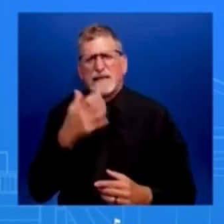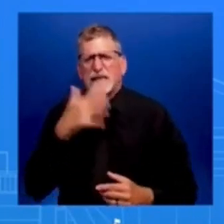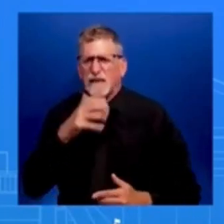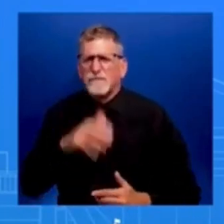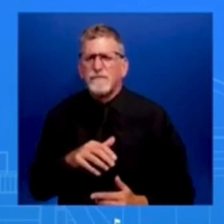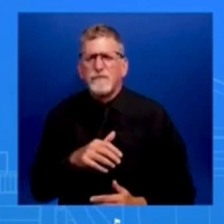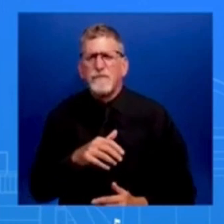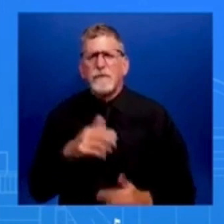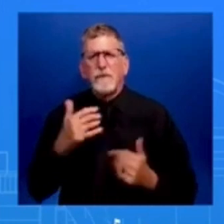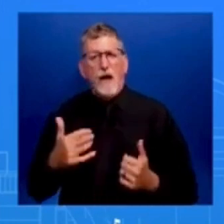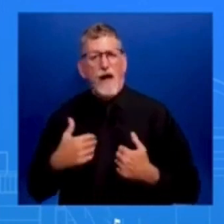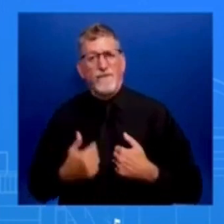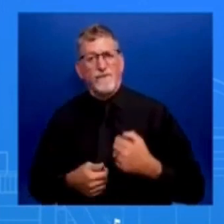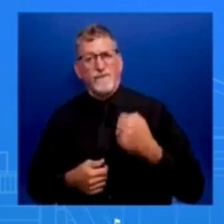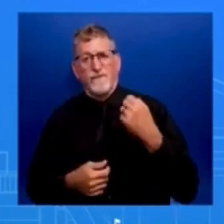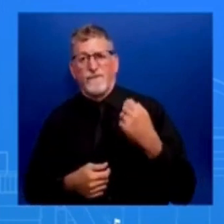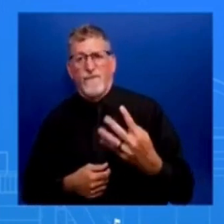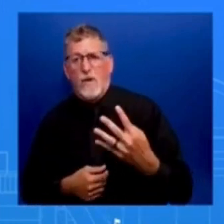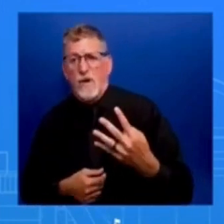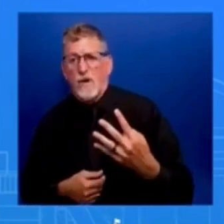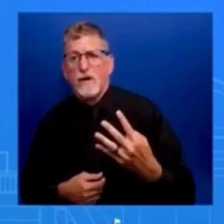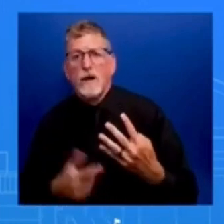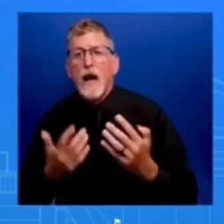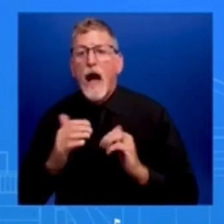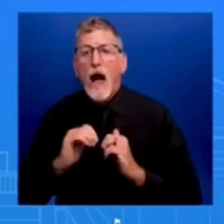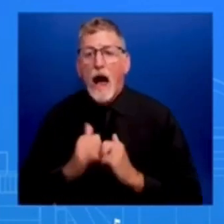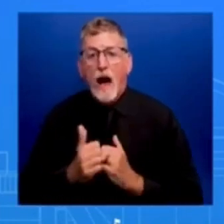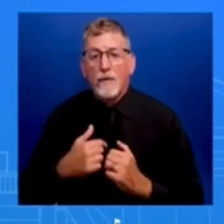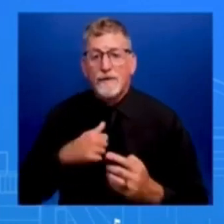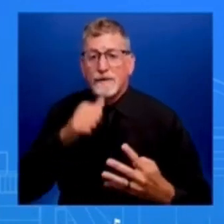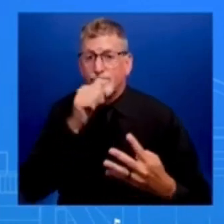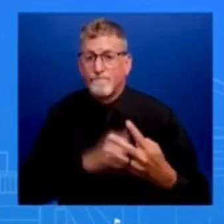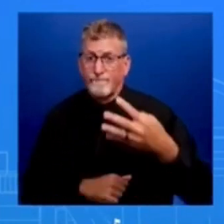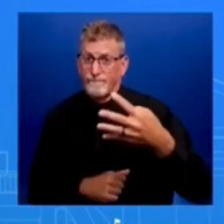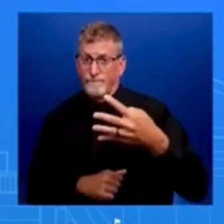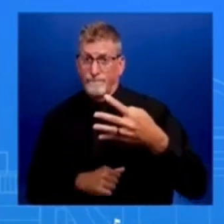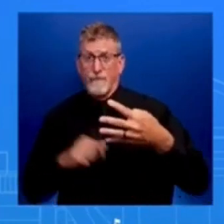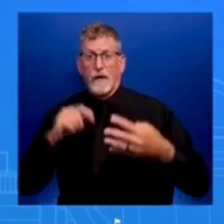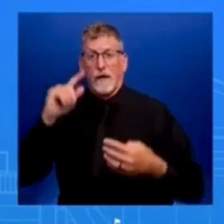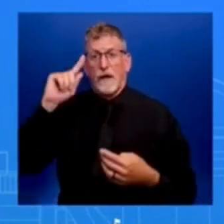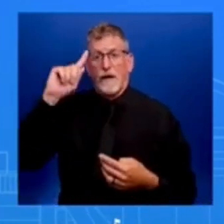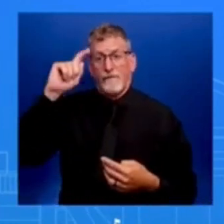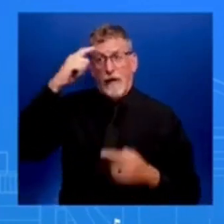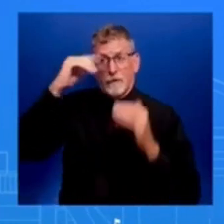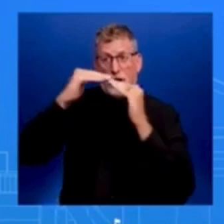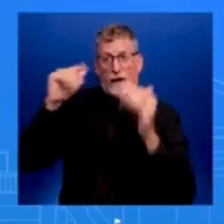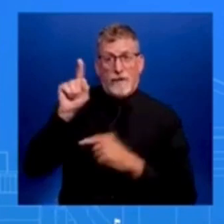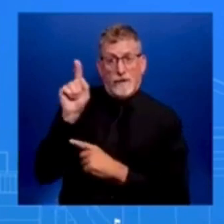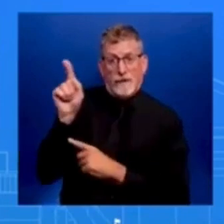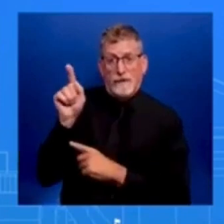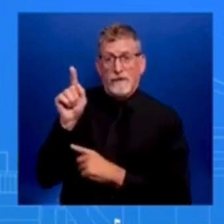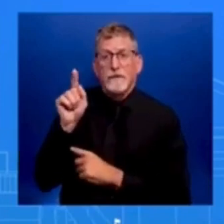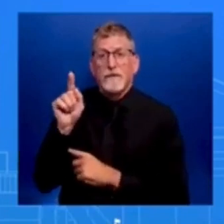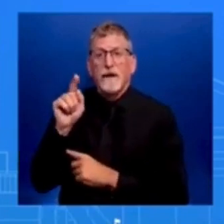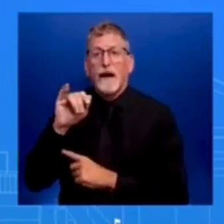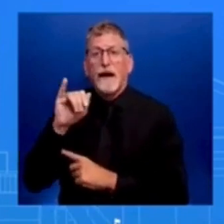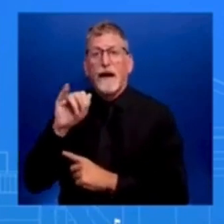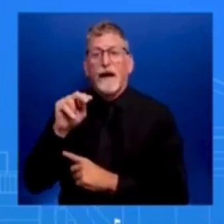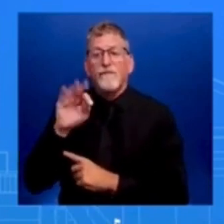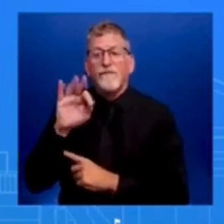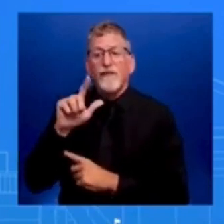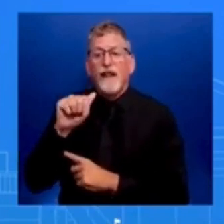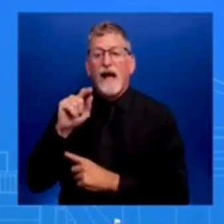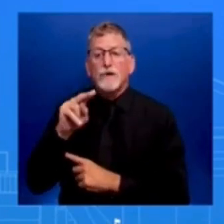ways for us to deal with that on the federal level. But of course, Inflation Reduction Act is going to bring resources forward to make sure